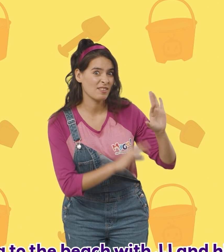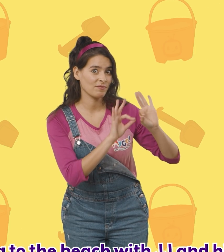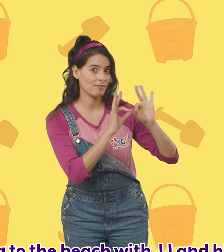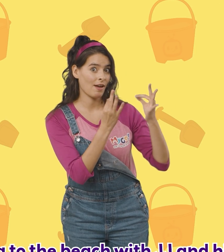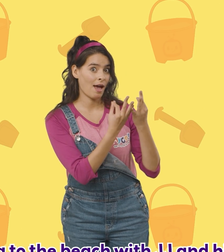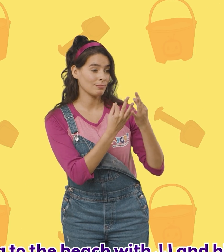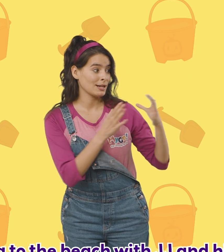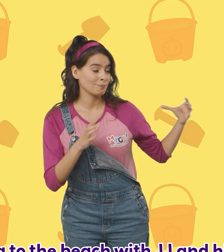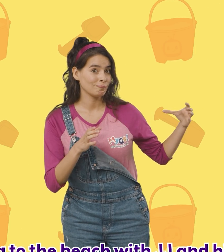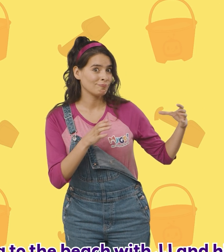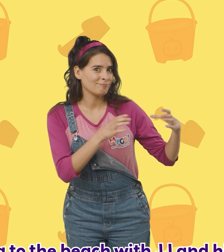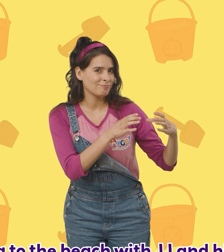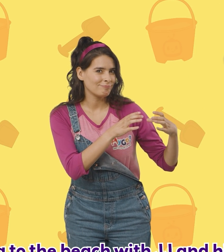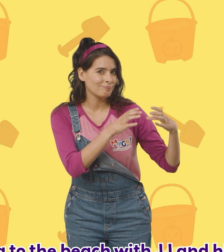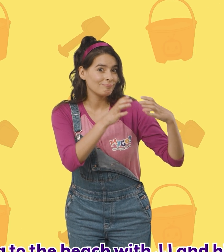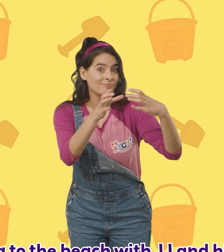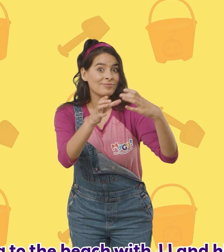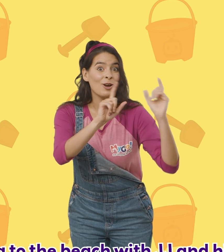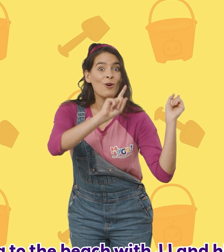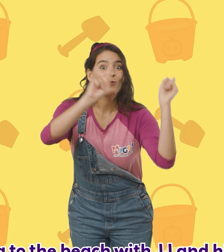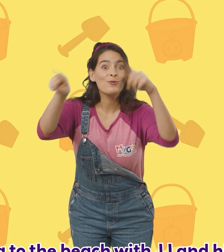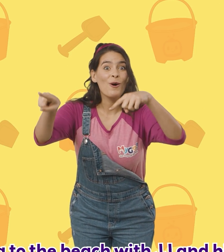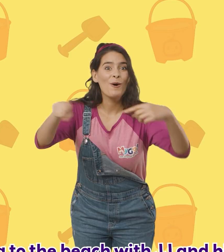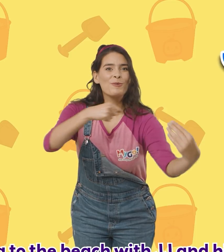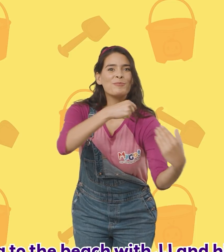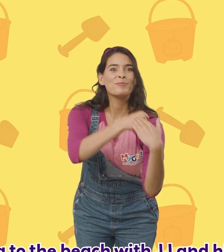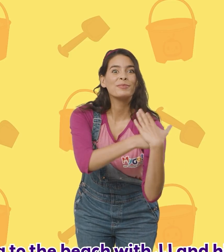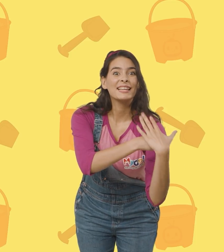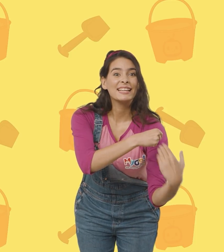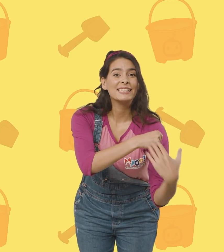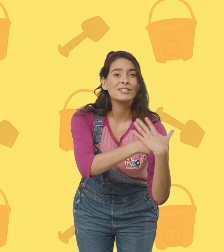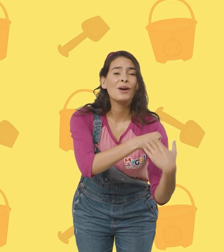I'm going to the beach with JJ and his family.